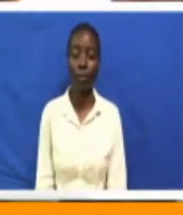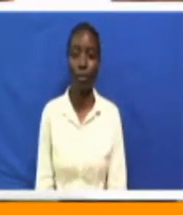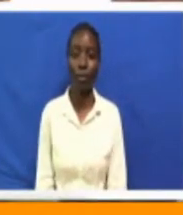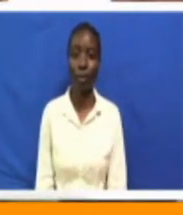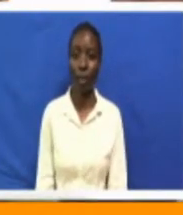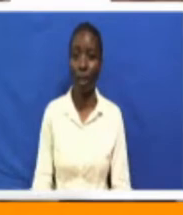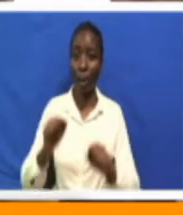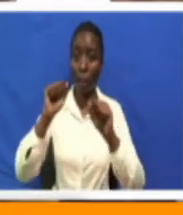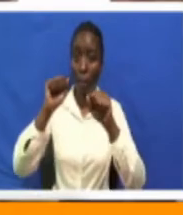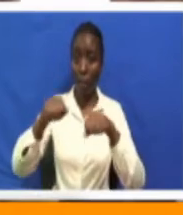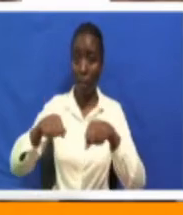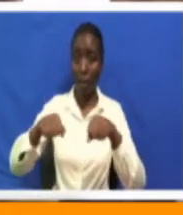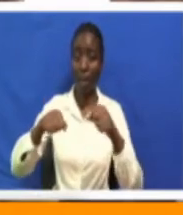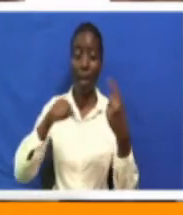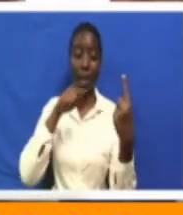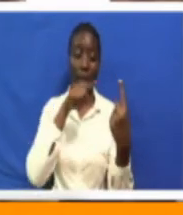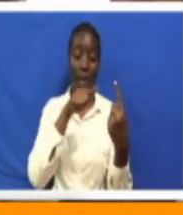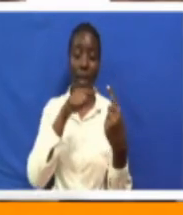foreign